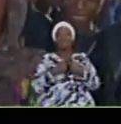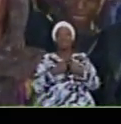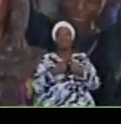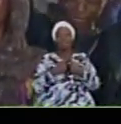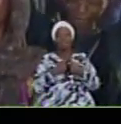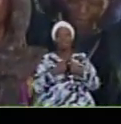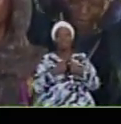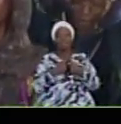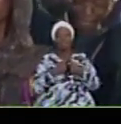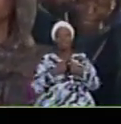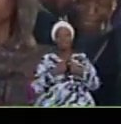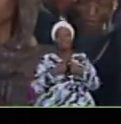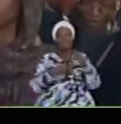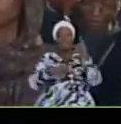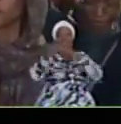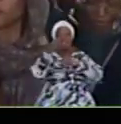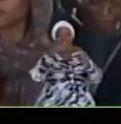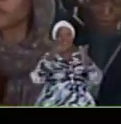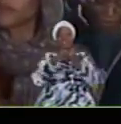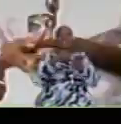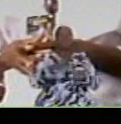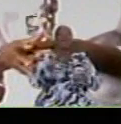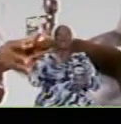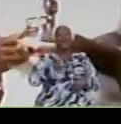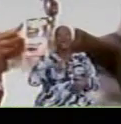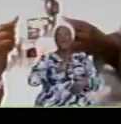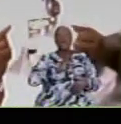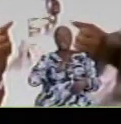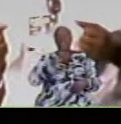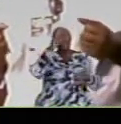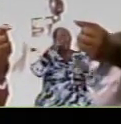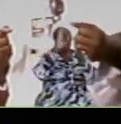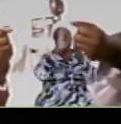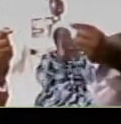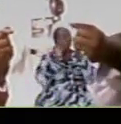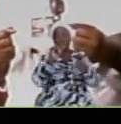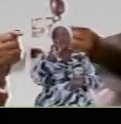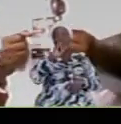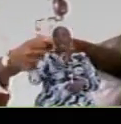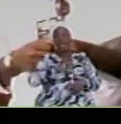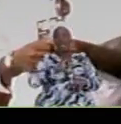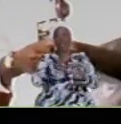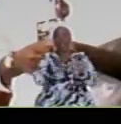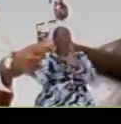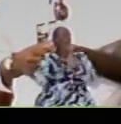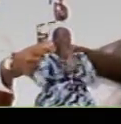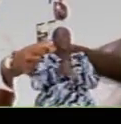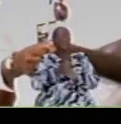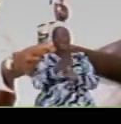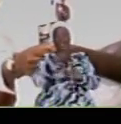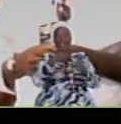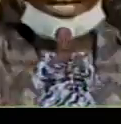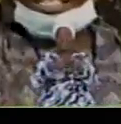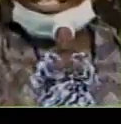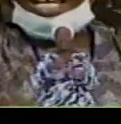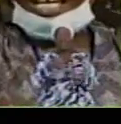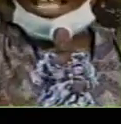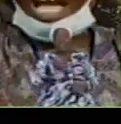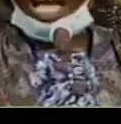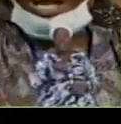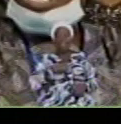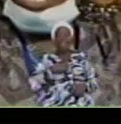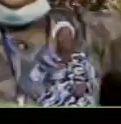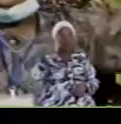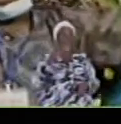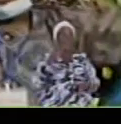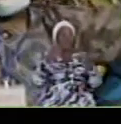Amen. I believe I receive. I believe I receive. And then I will